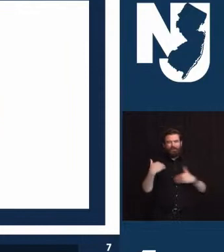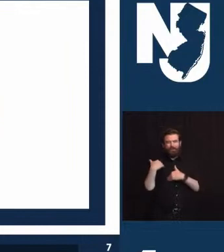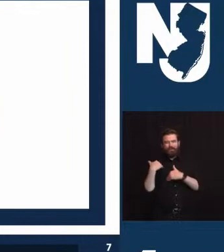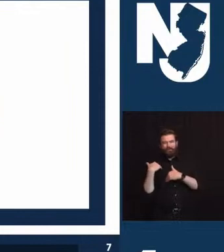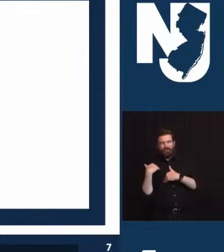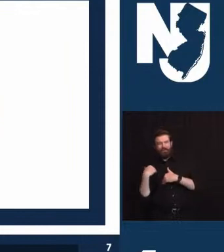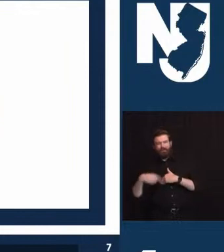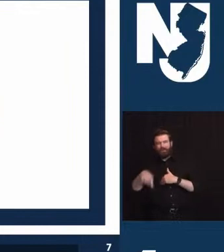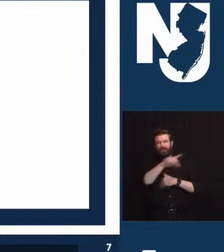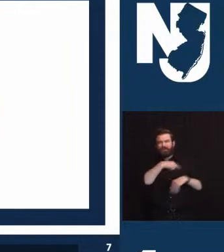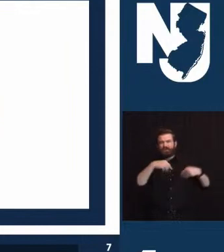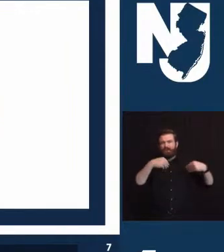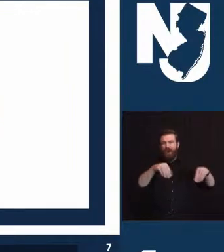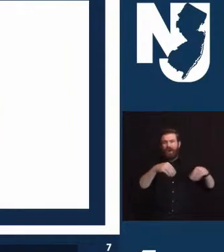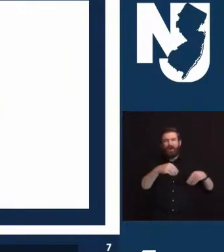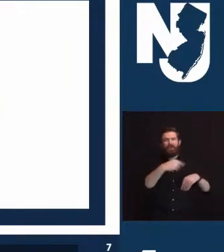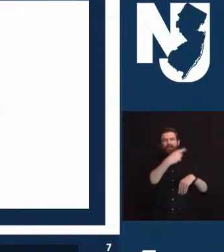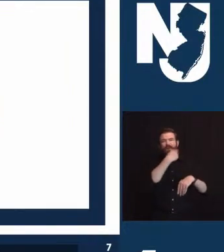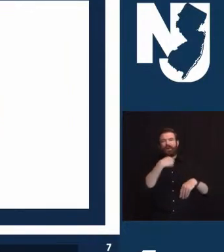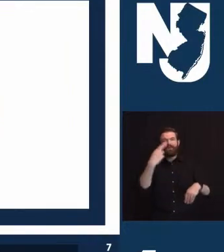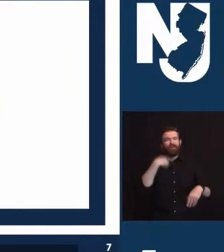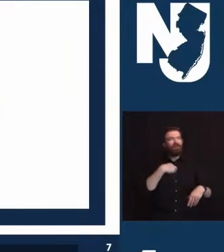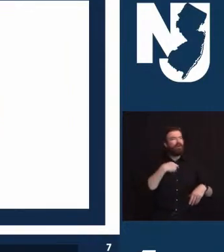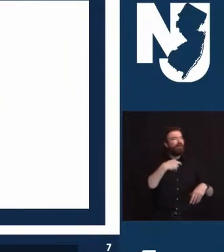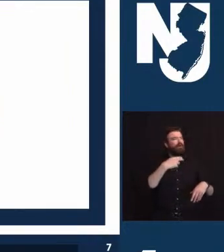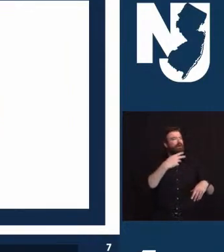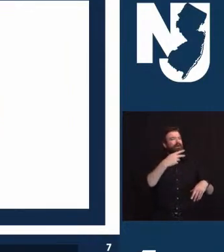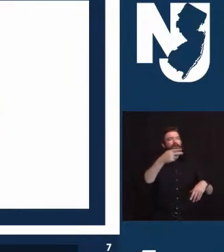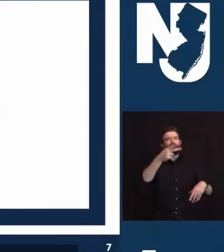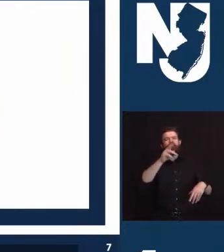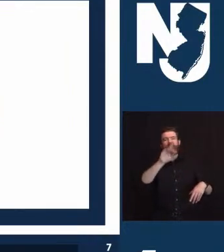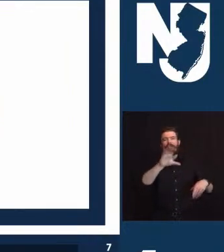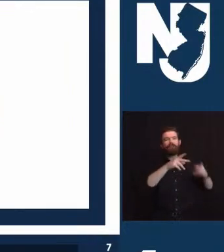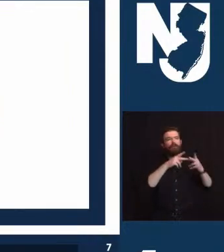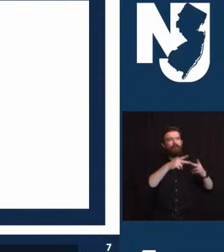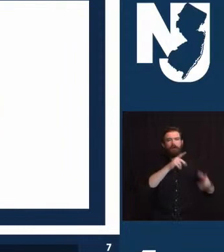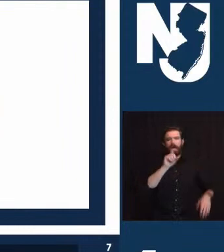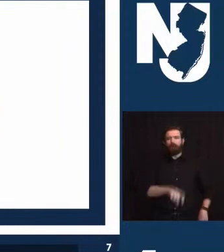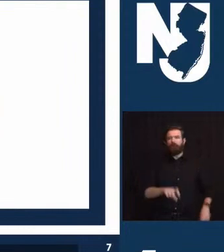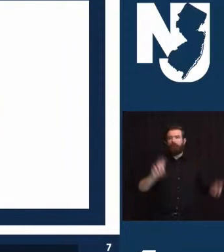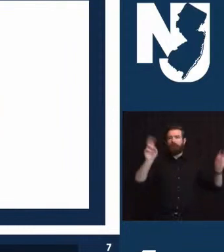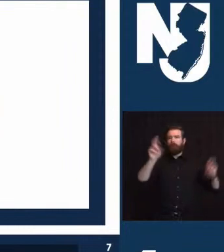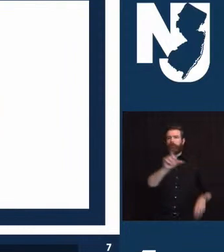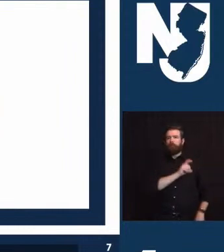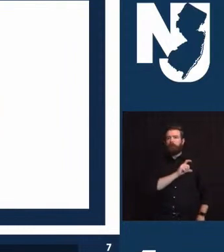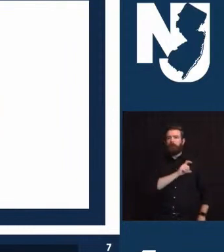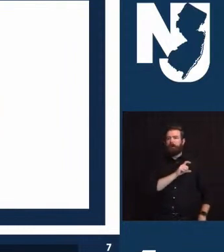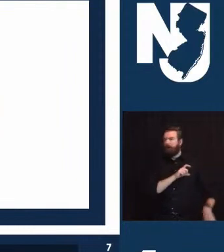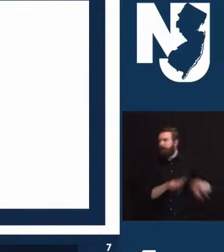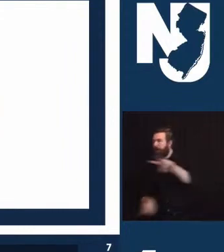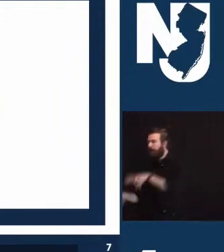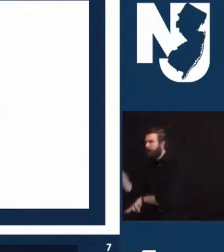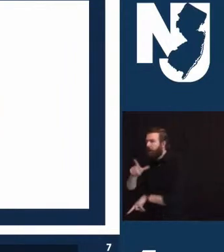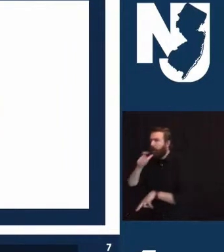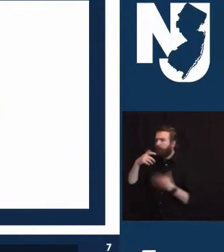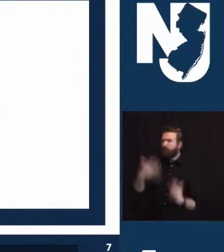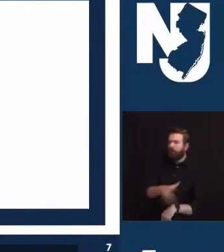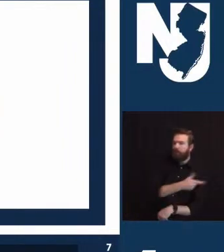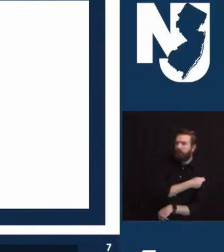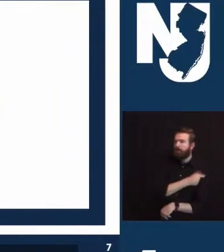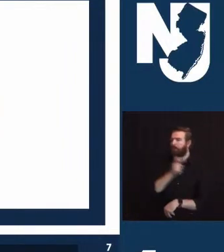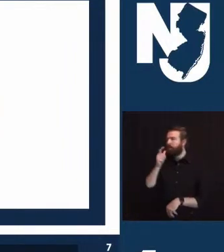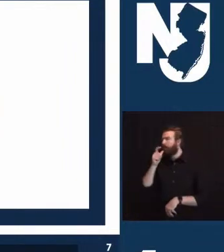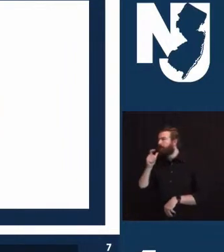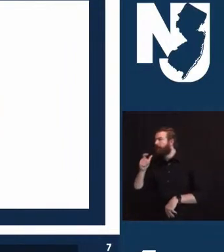every patron. And certain high-risk settings like correctional facilities and long-term care facilities and